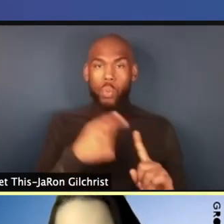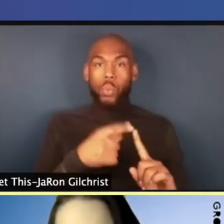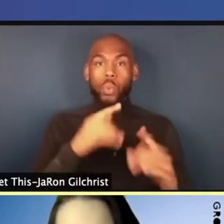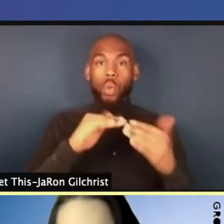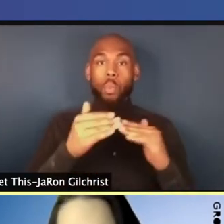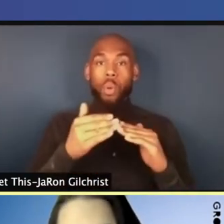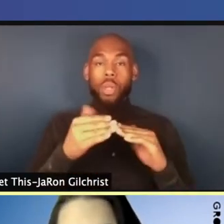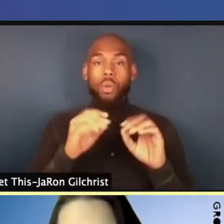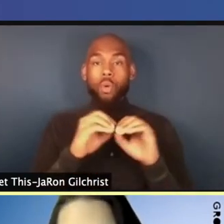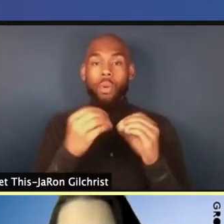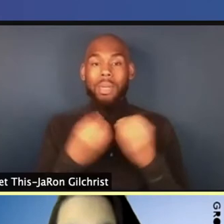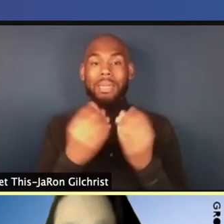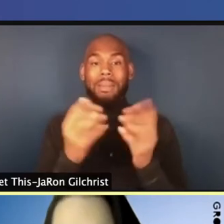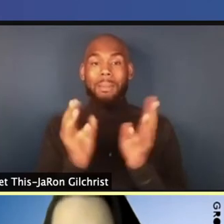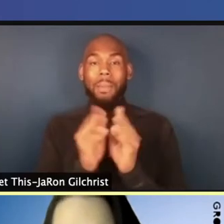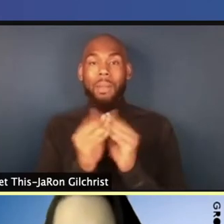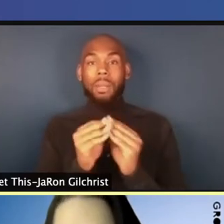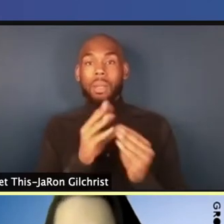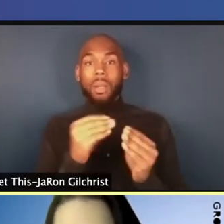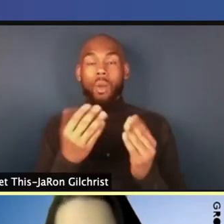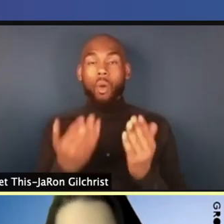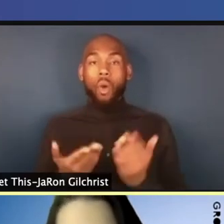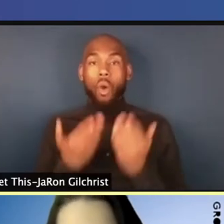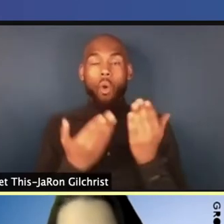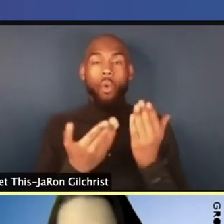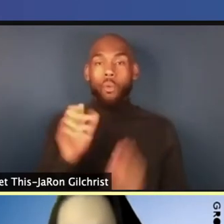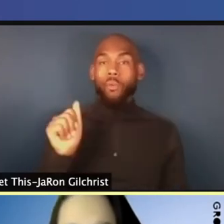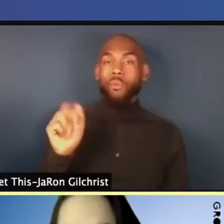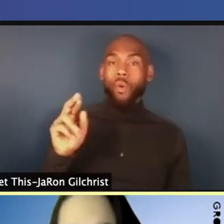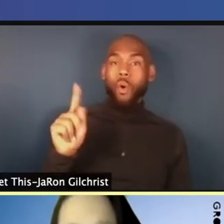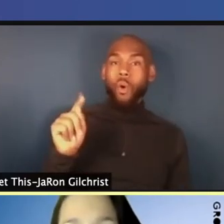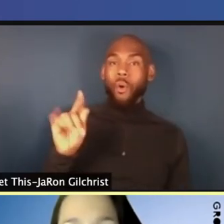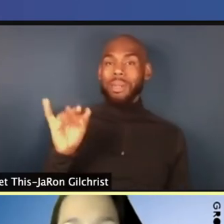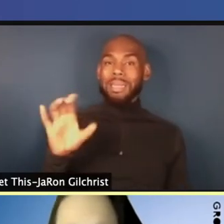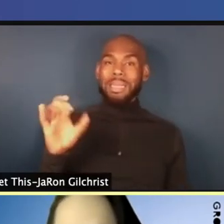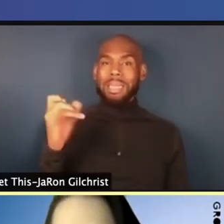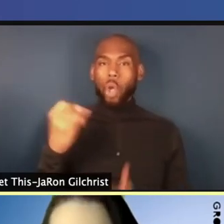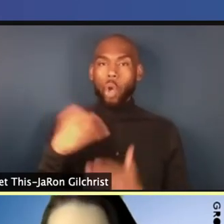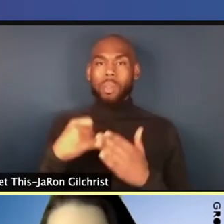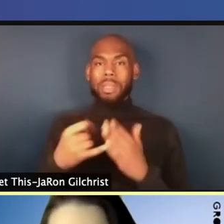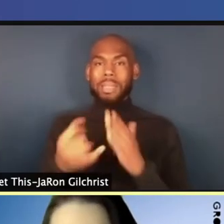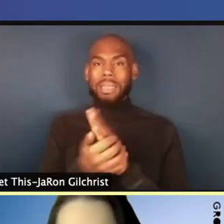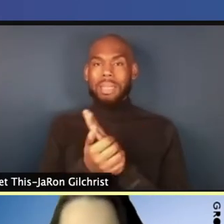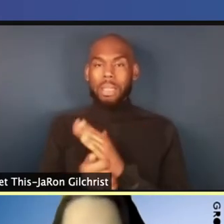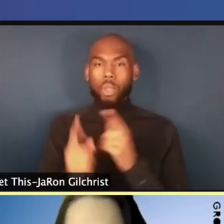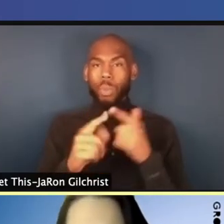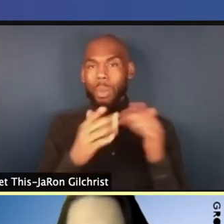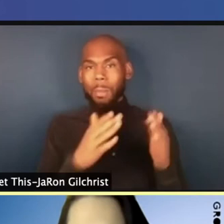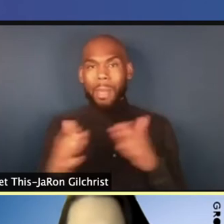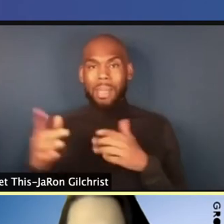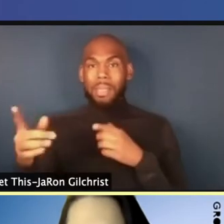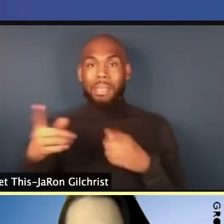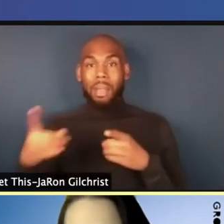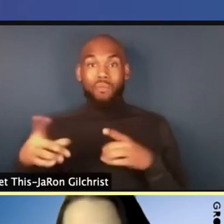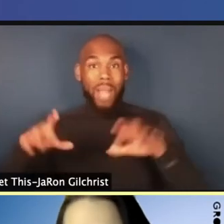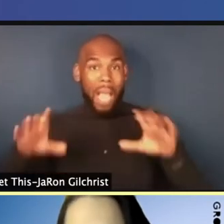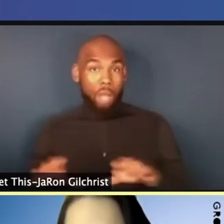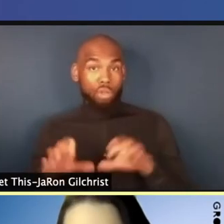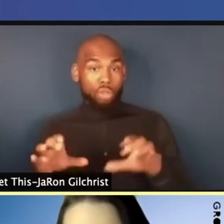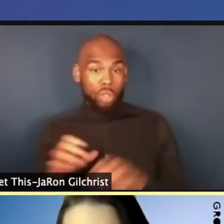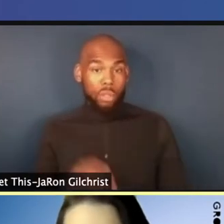meetings and like offer artistic skills, right? To planning direct actions or, you know,